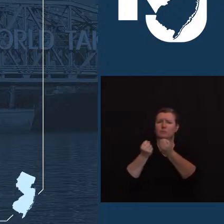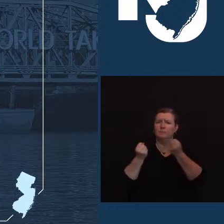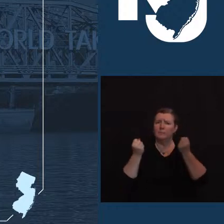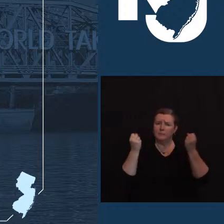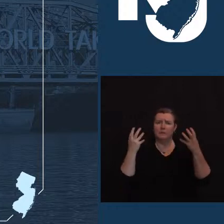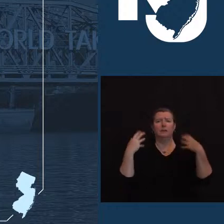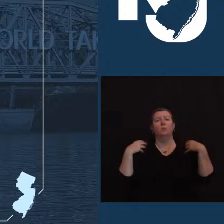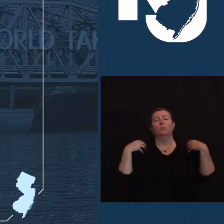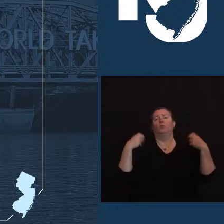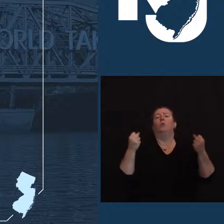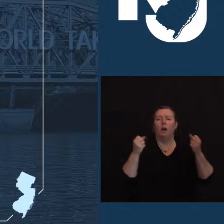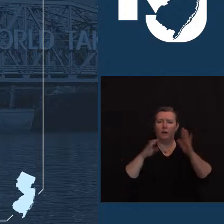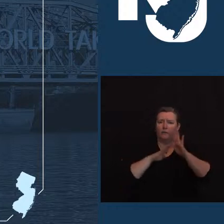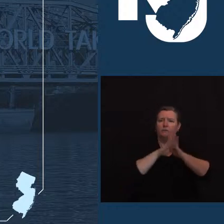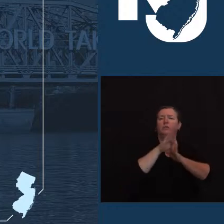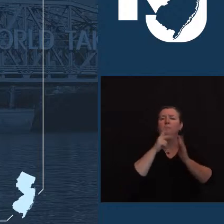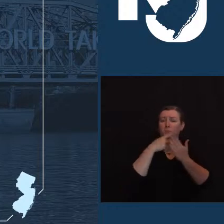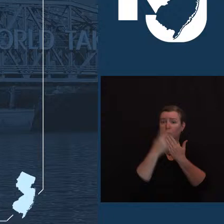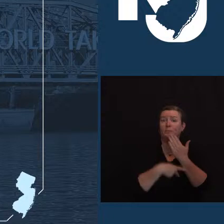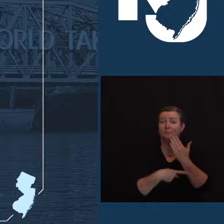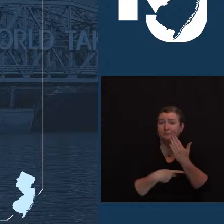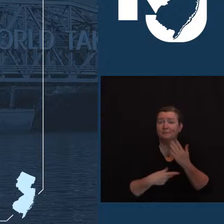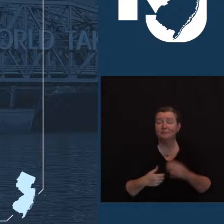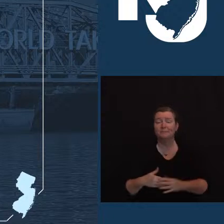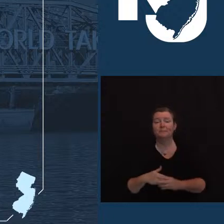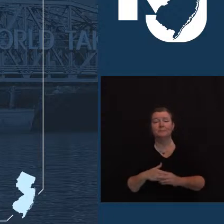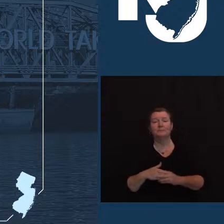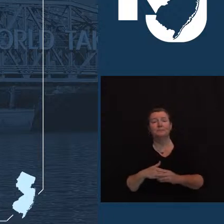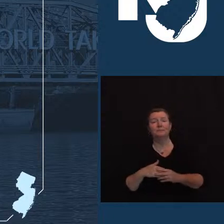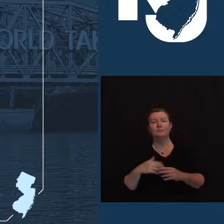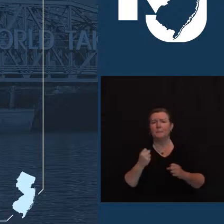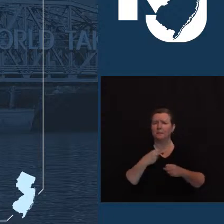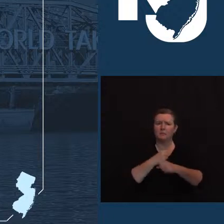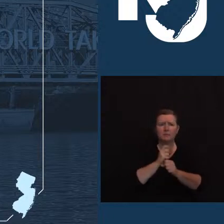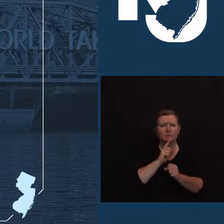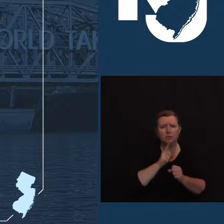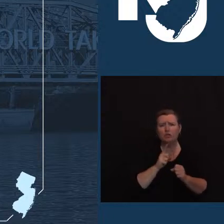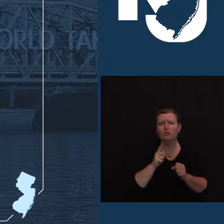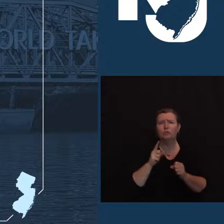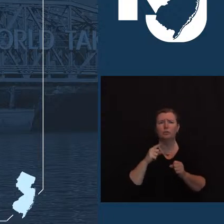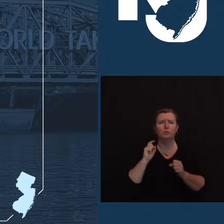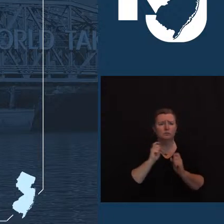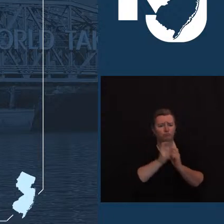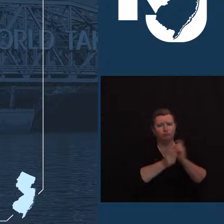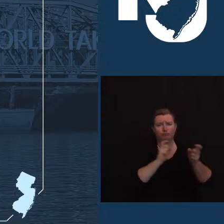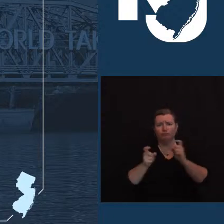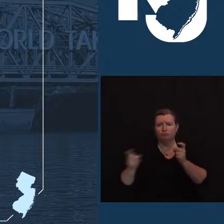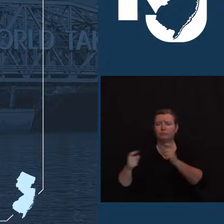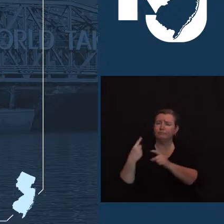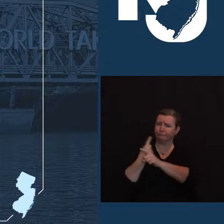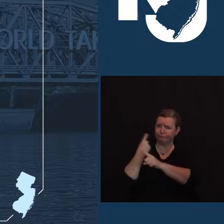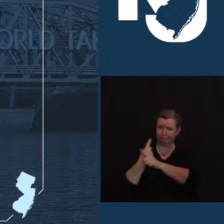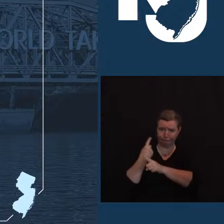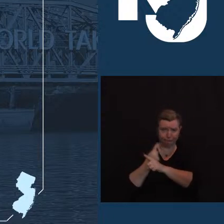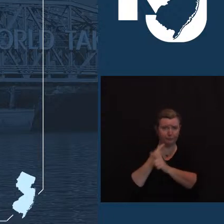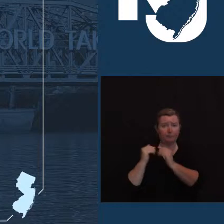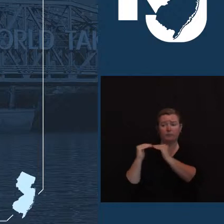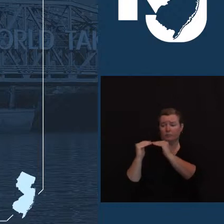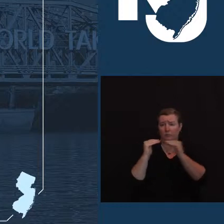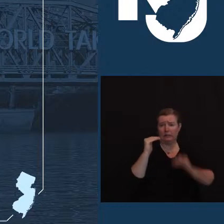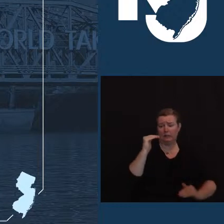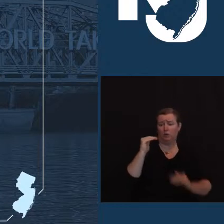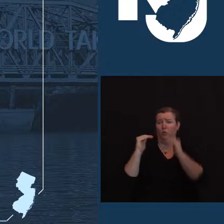businesses both need. We must ensure that we are appropriating these funds judiciously for the greatest possible